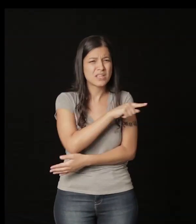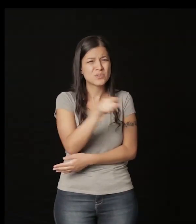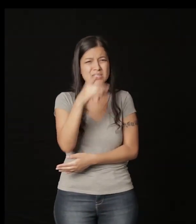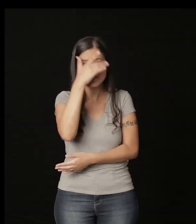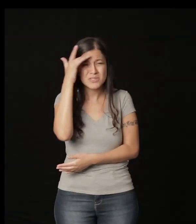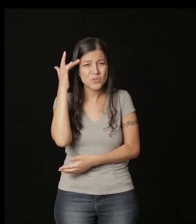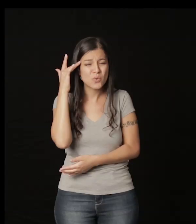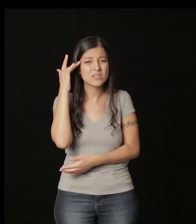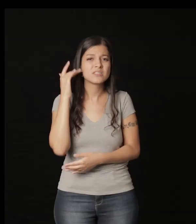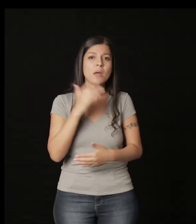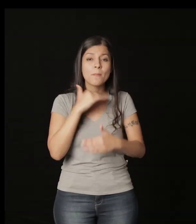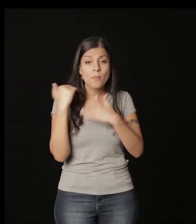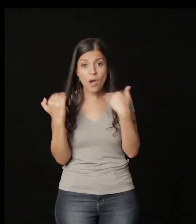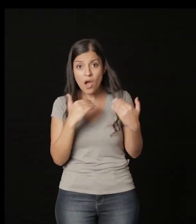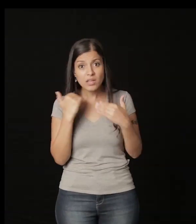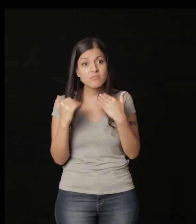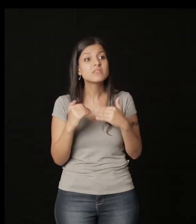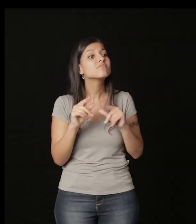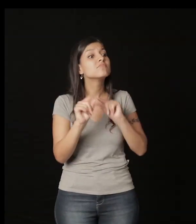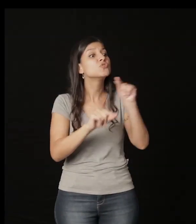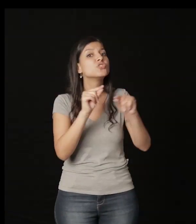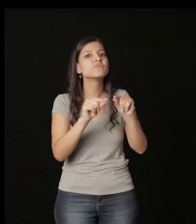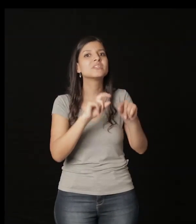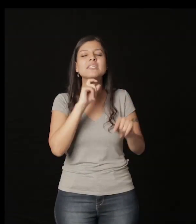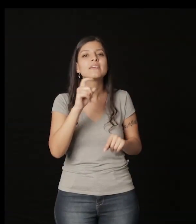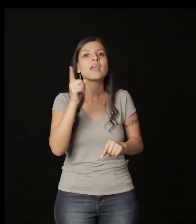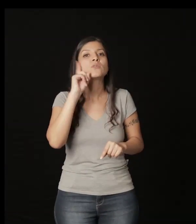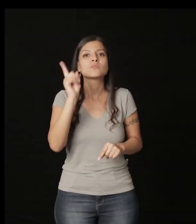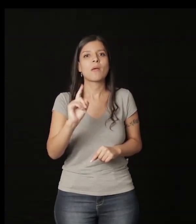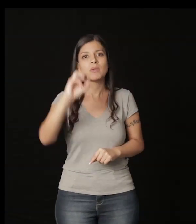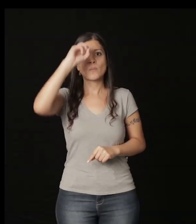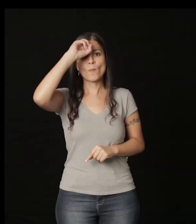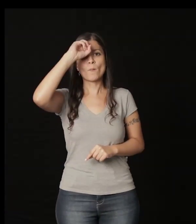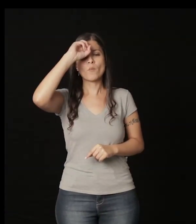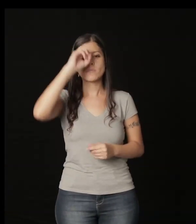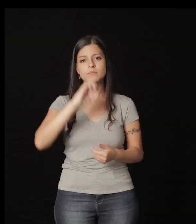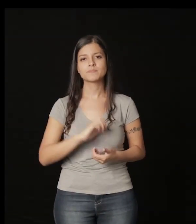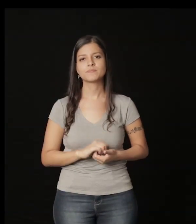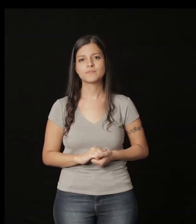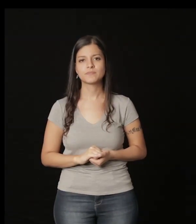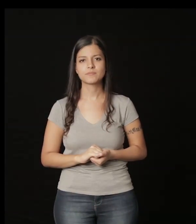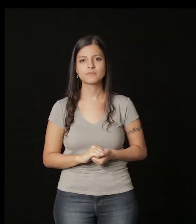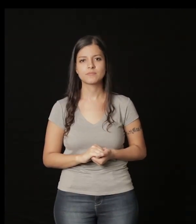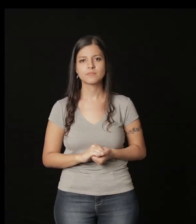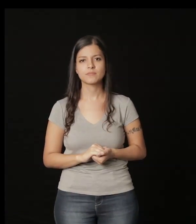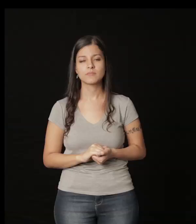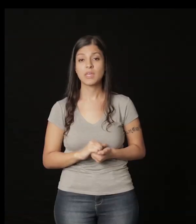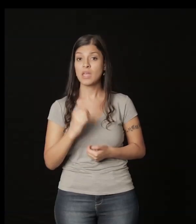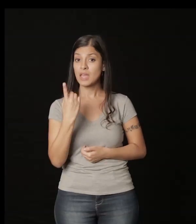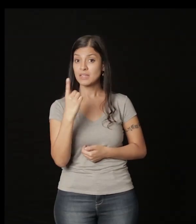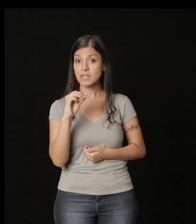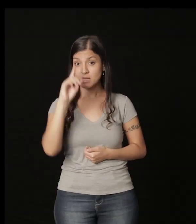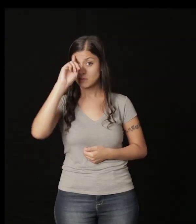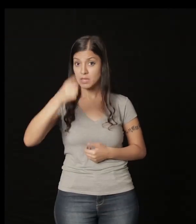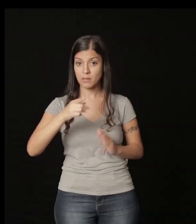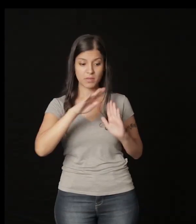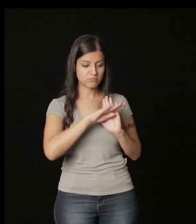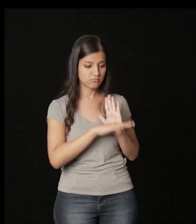things happen to people, and people get killed, and nobody knows why. And then you have the Ten Commandments, and